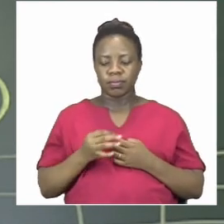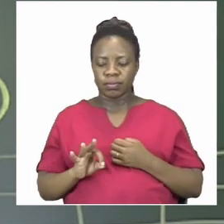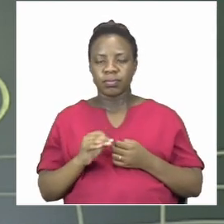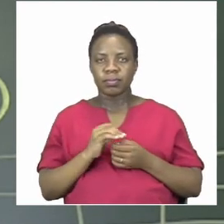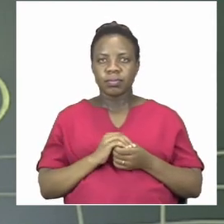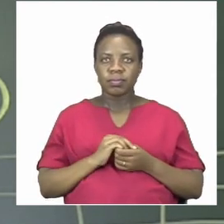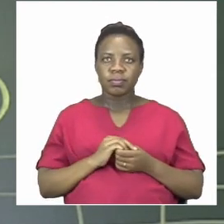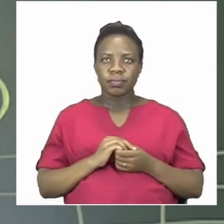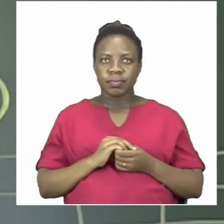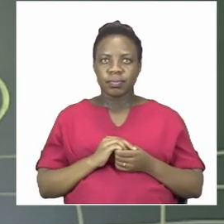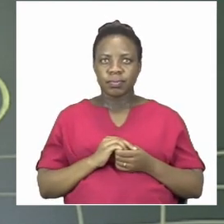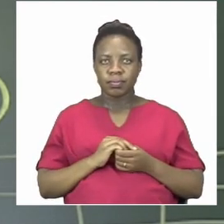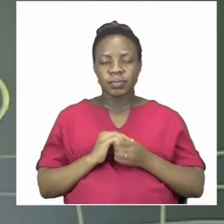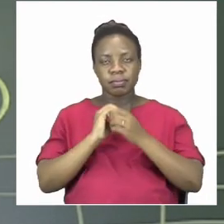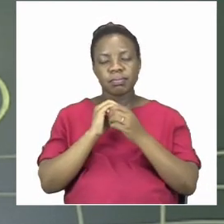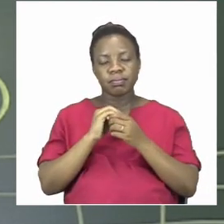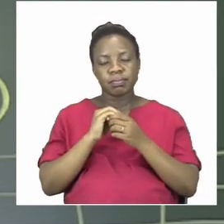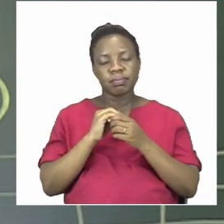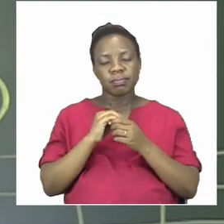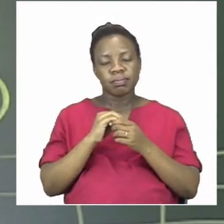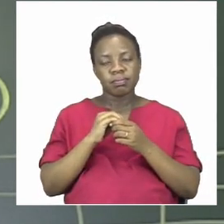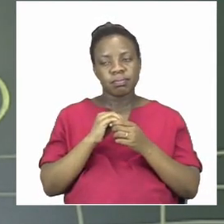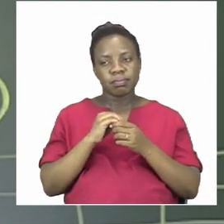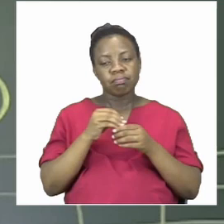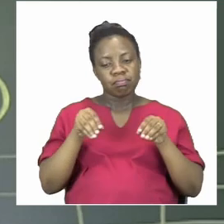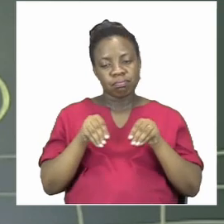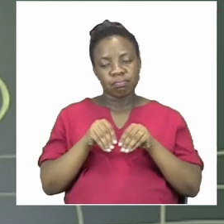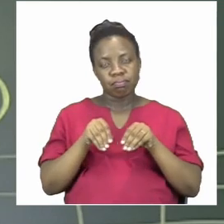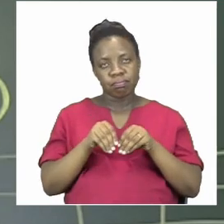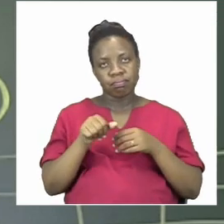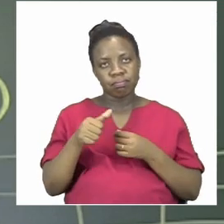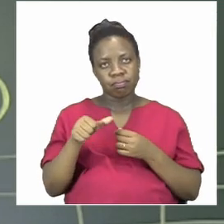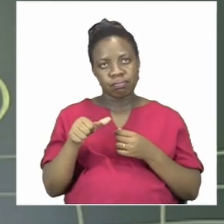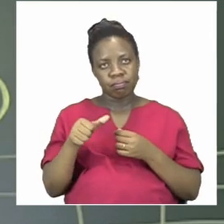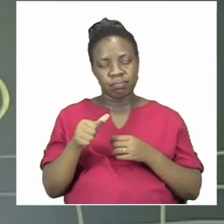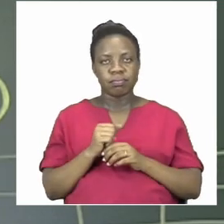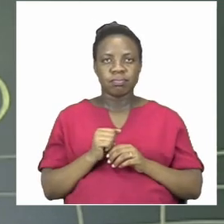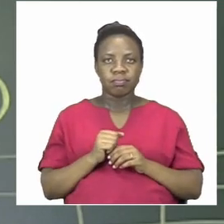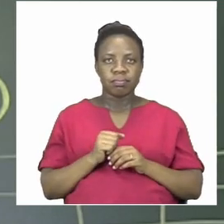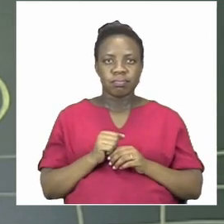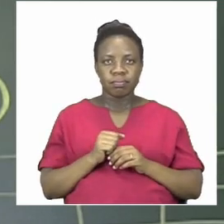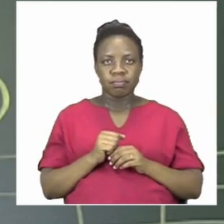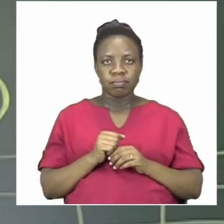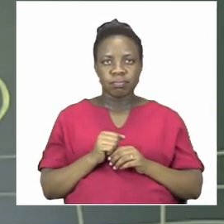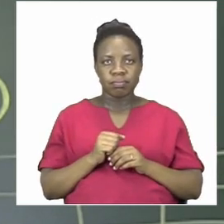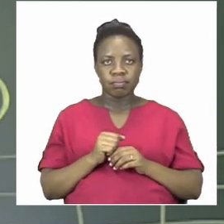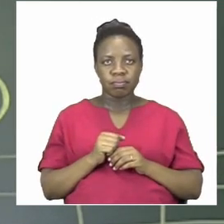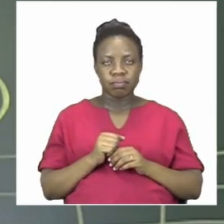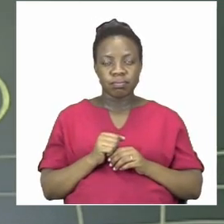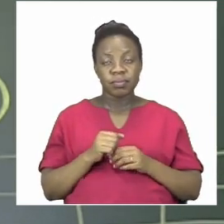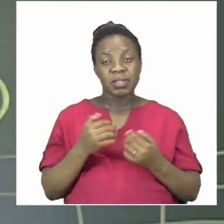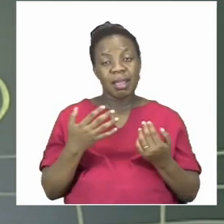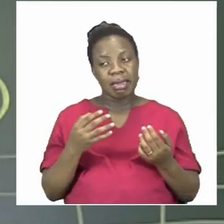go ahead and try to decompose all the other sums. Now remember, if you're not sure, you will see on top of